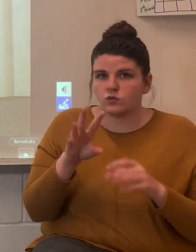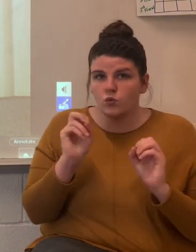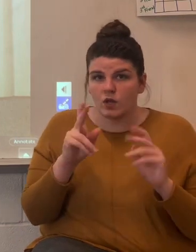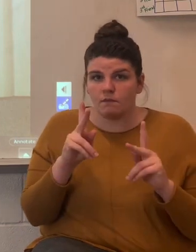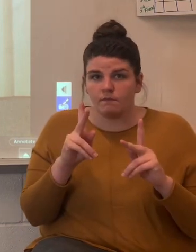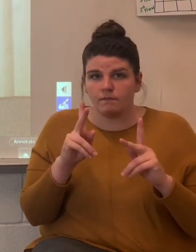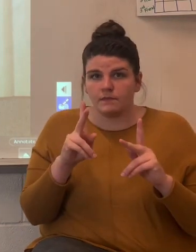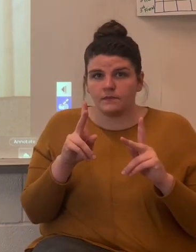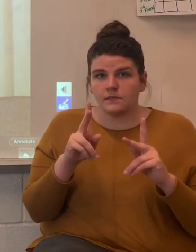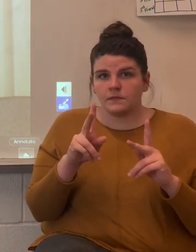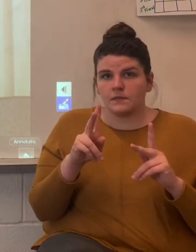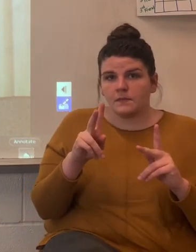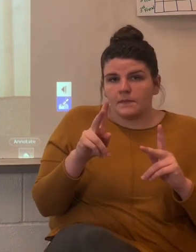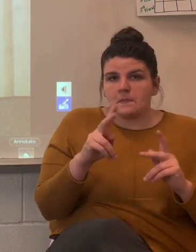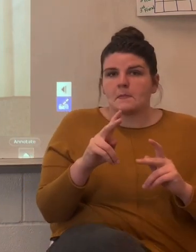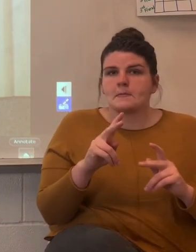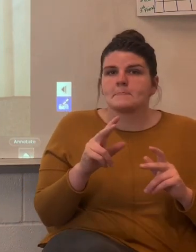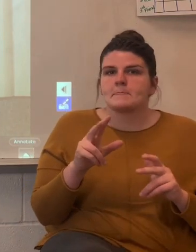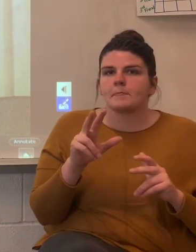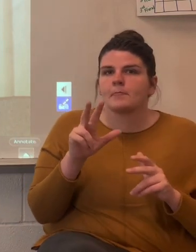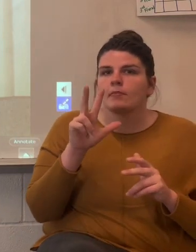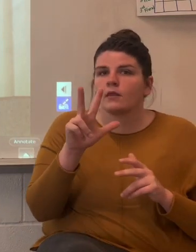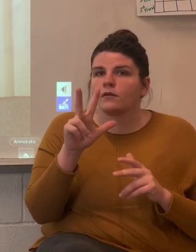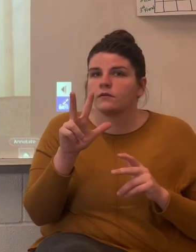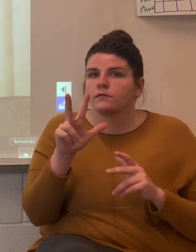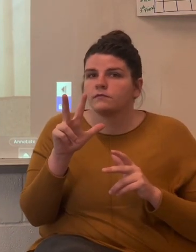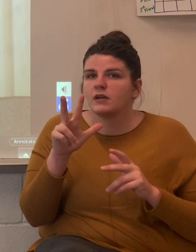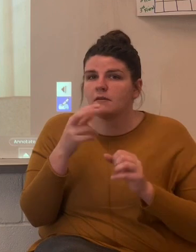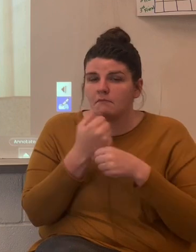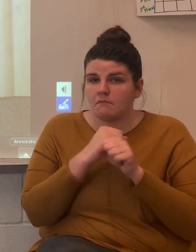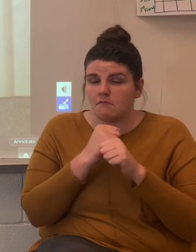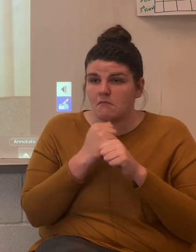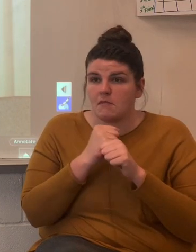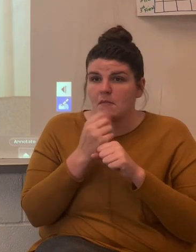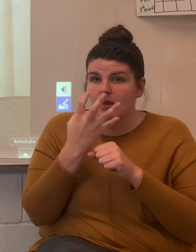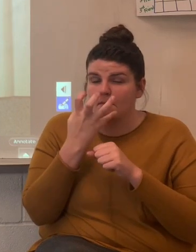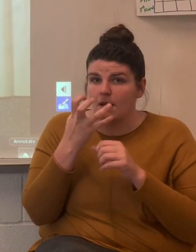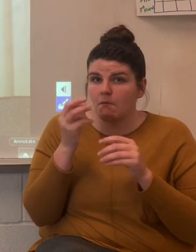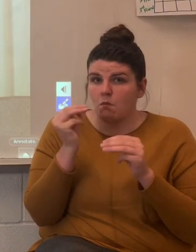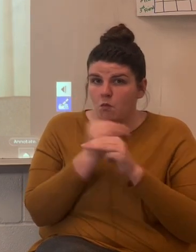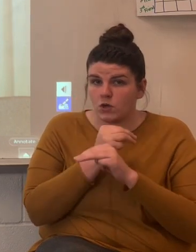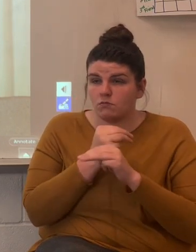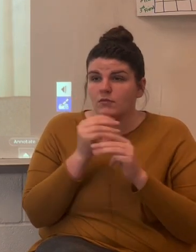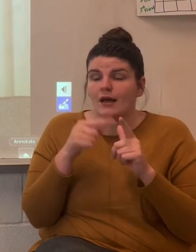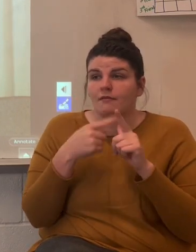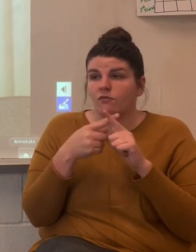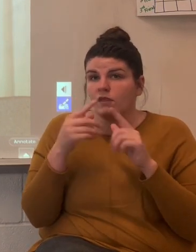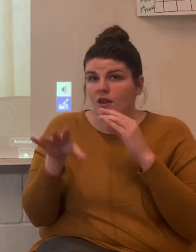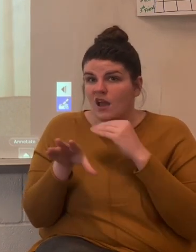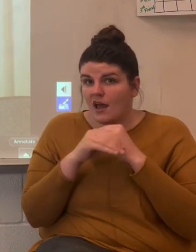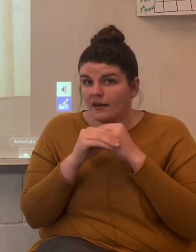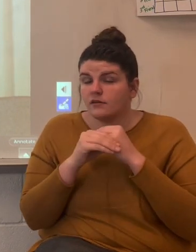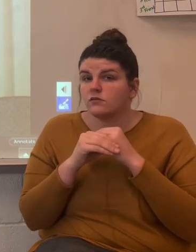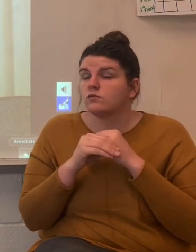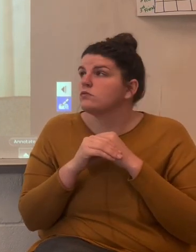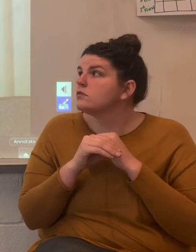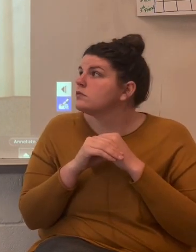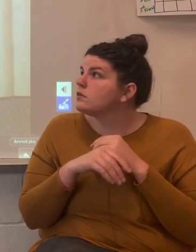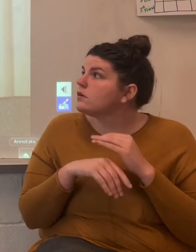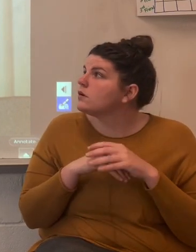right, so 3 times, make it mad, multiply, then add. 1 times 4 is 4, plus 3 is